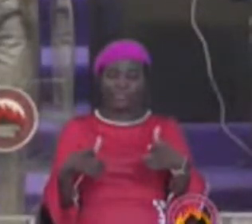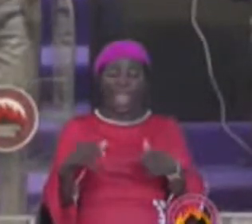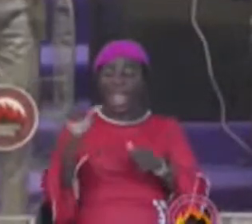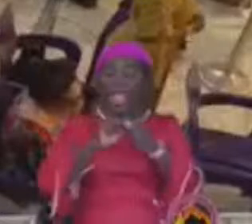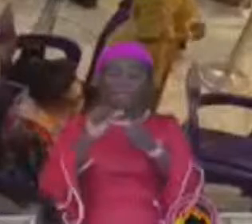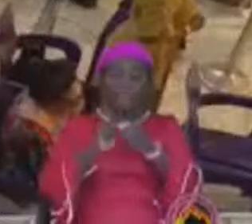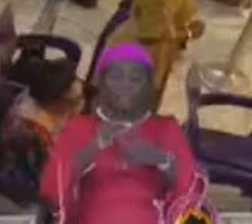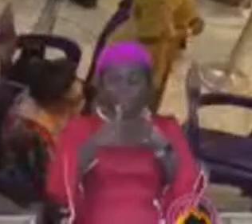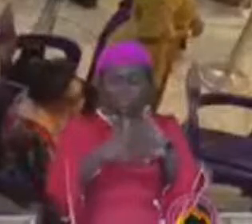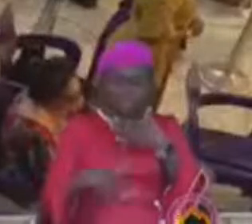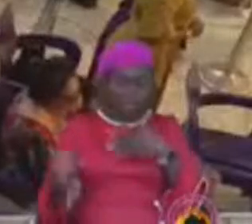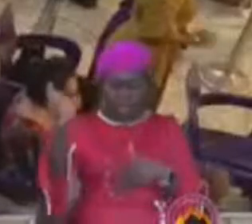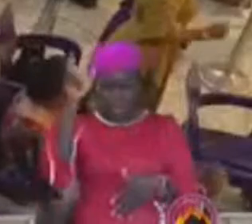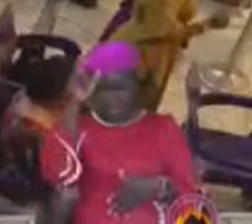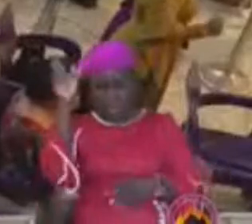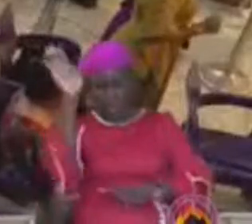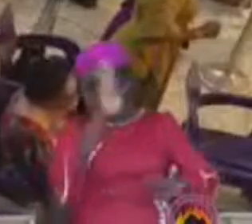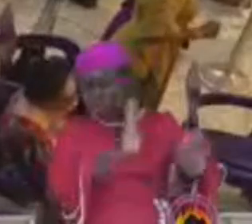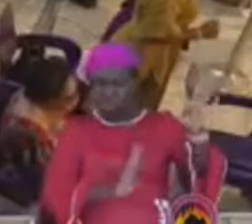again.